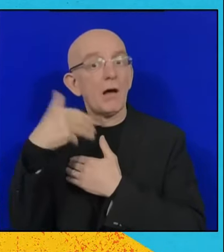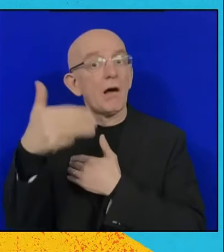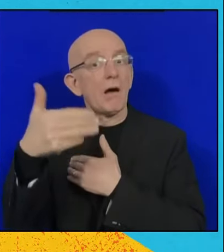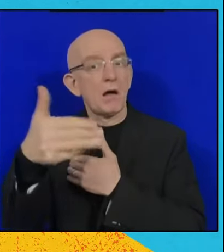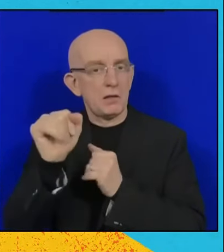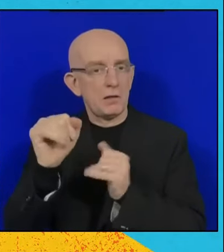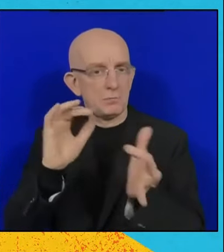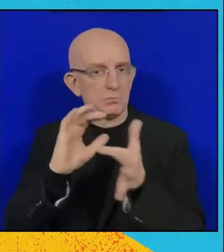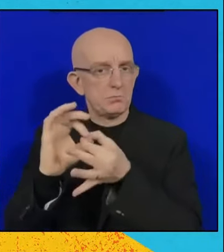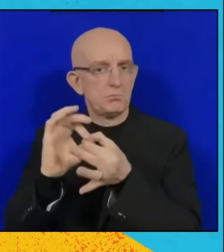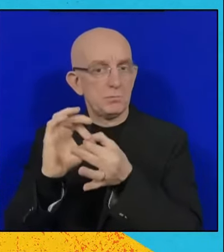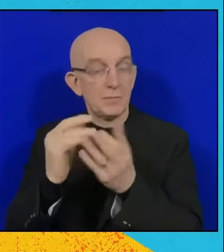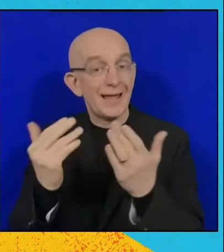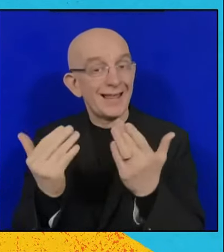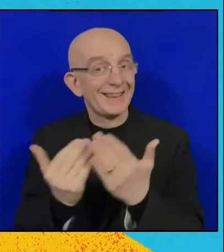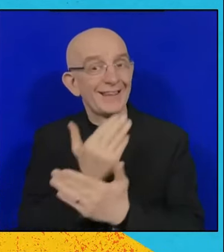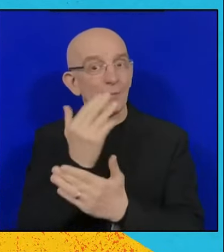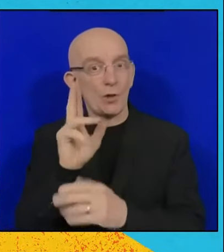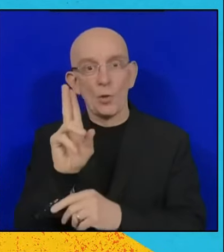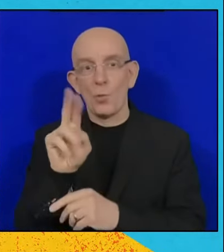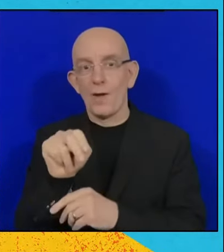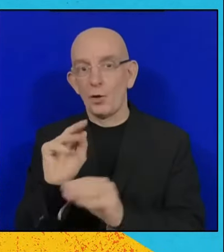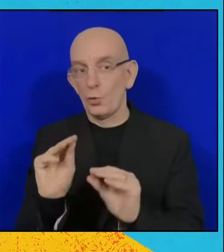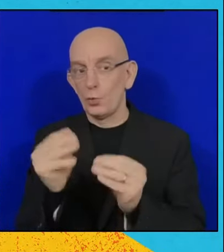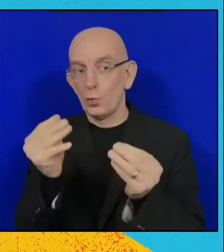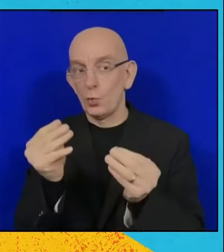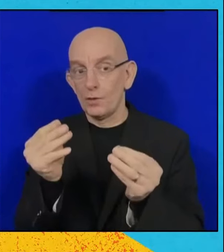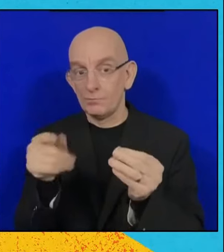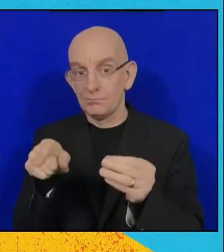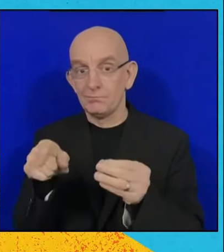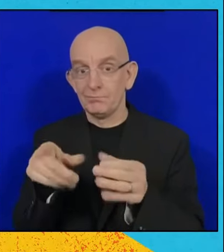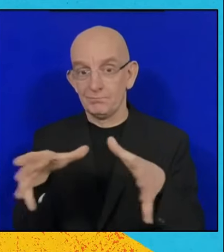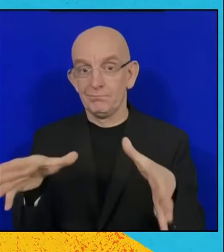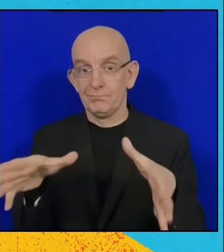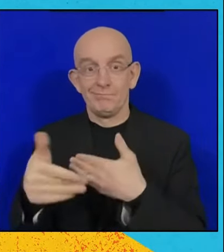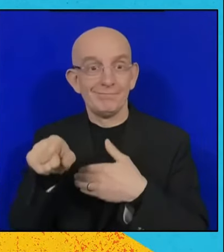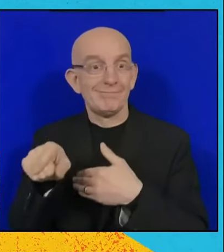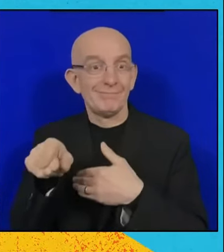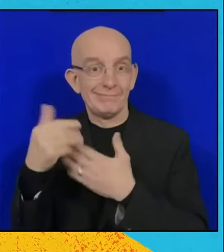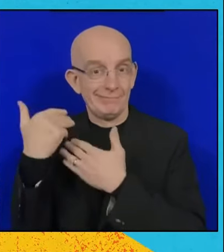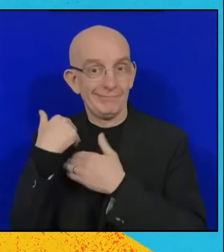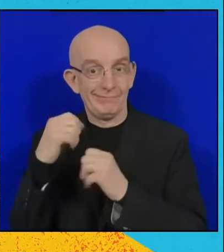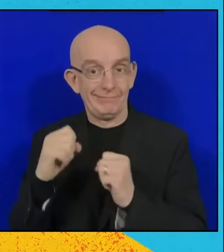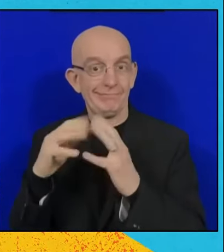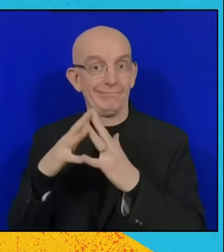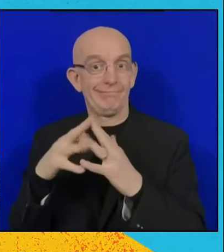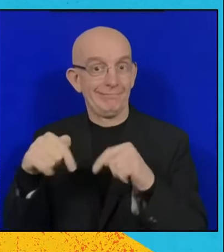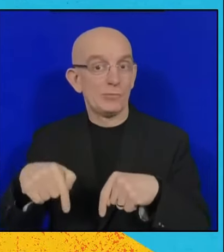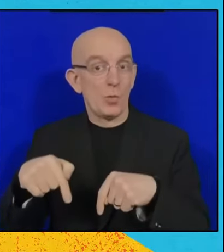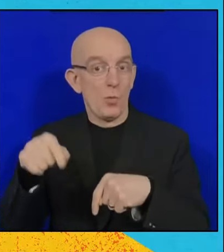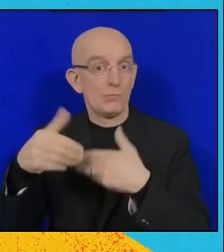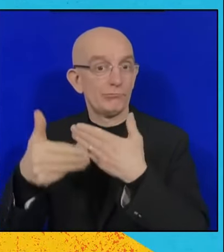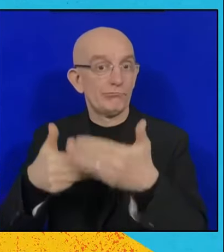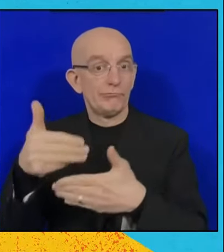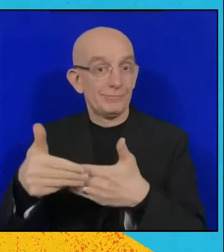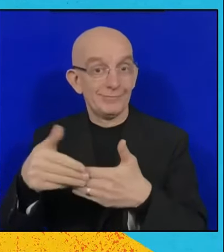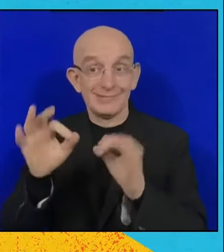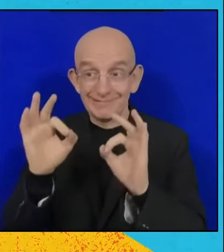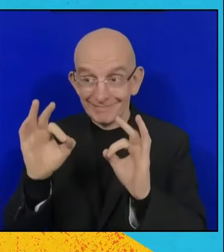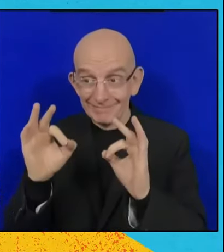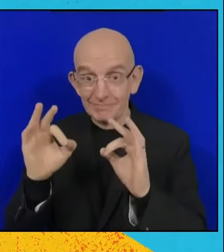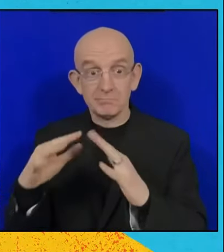And once established, this will guarantee that your voices are systematically integrated across